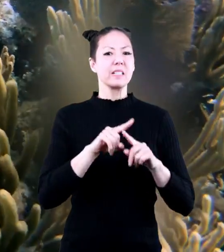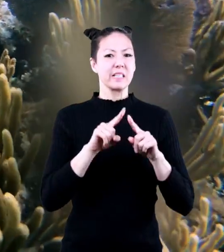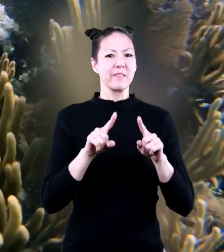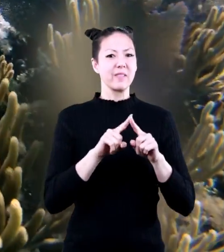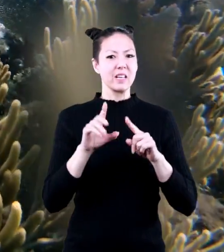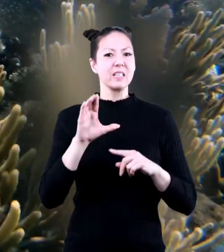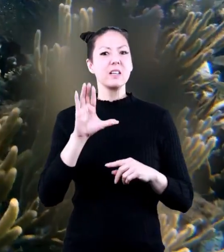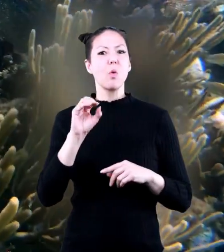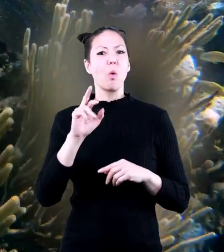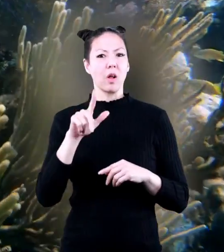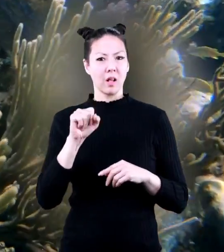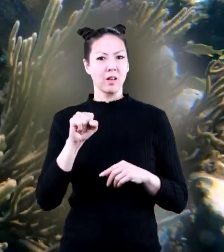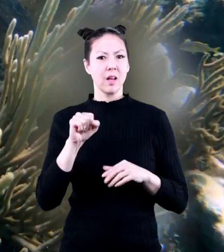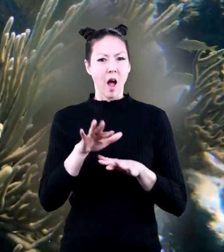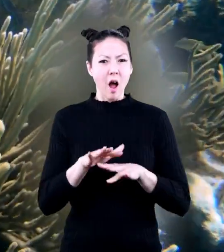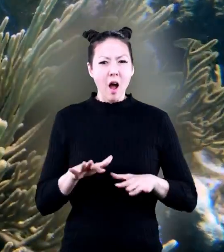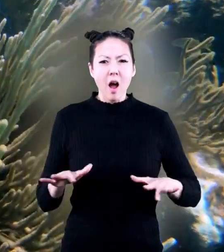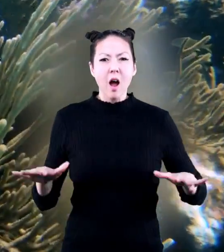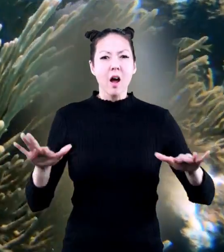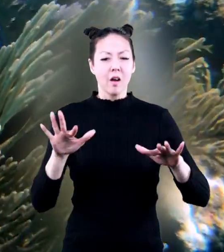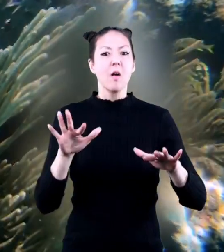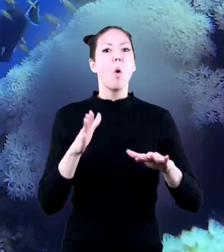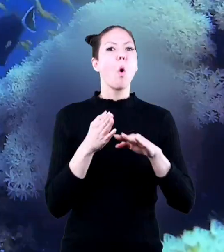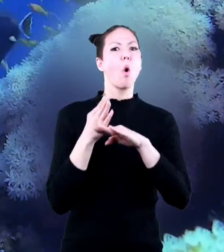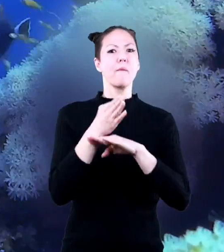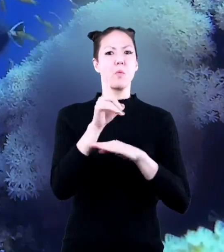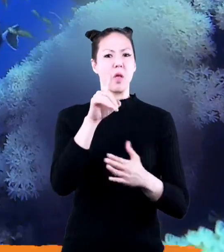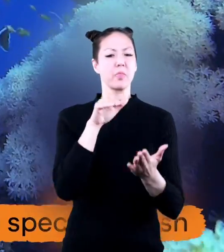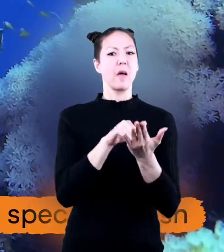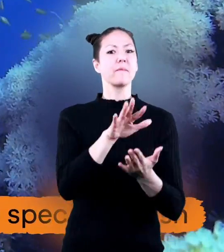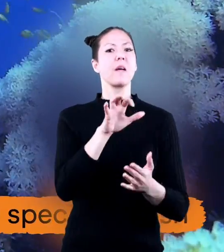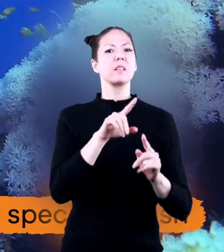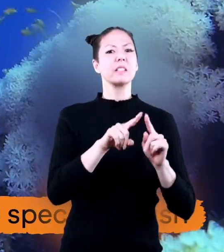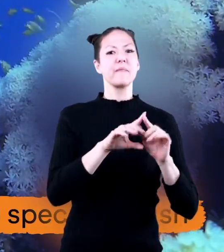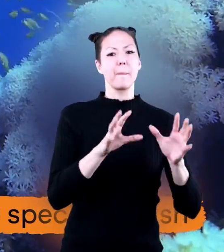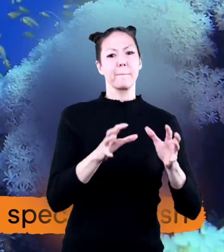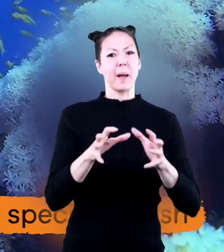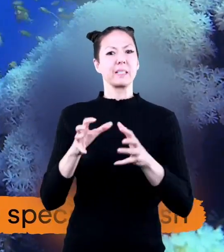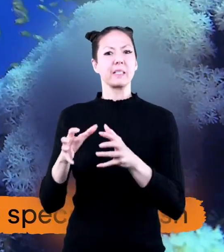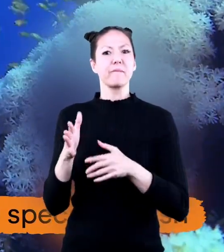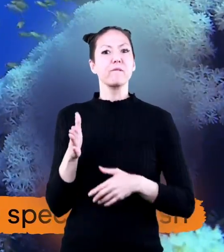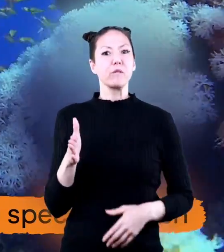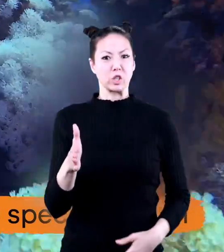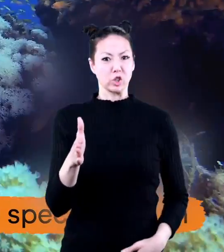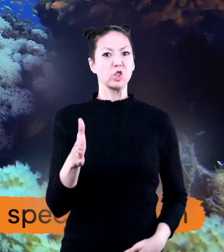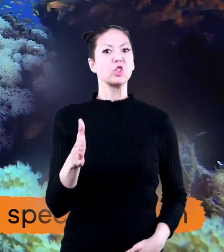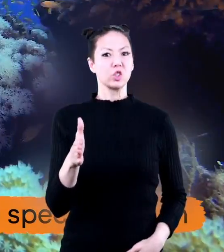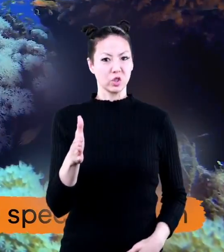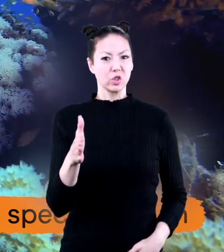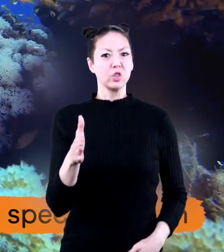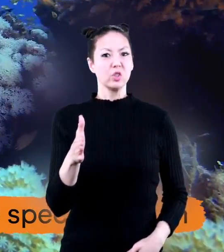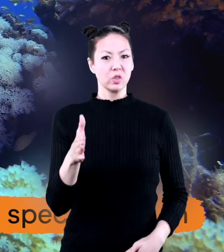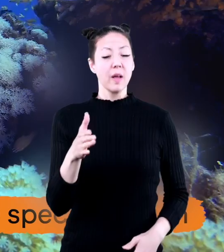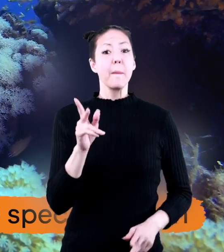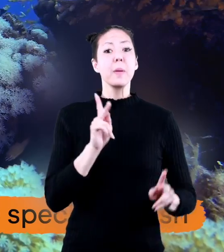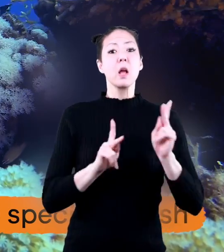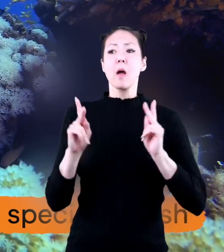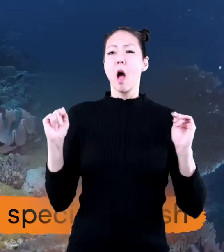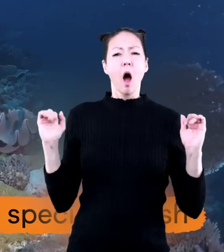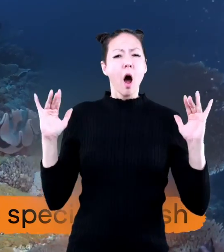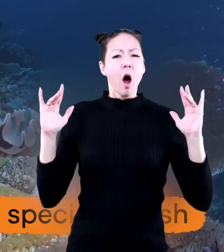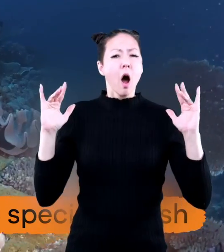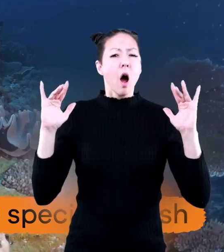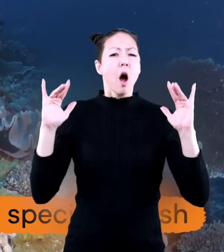to 350 species of corals and over 1,500 species of